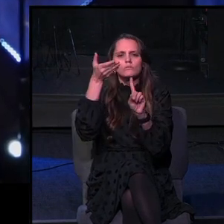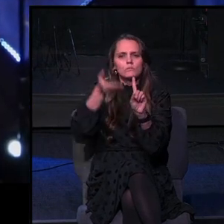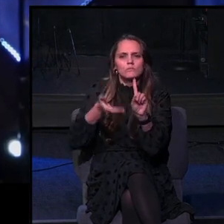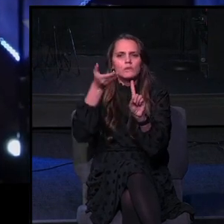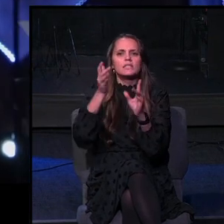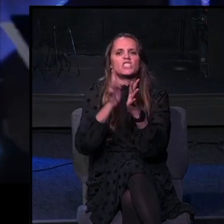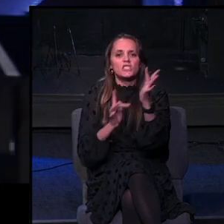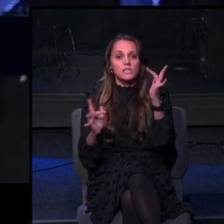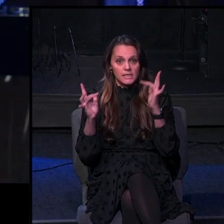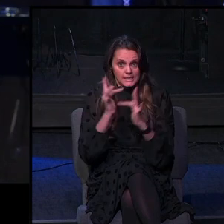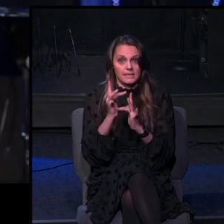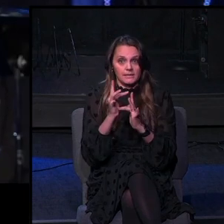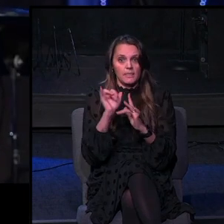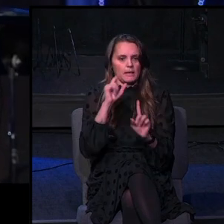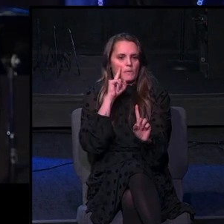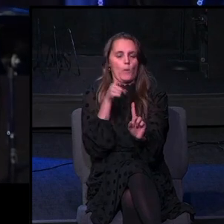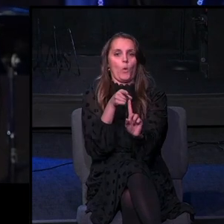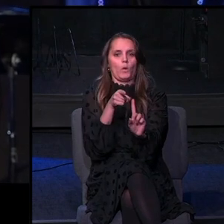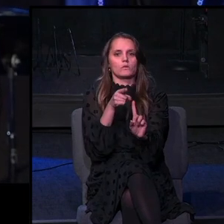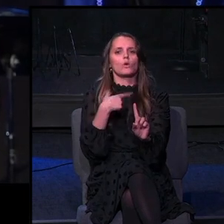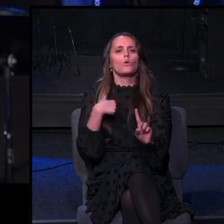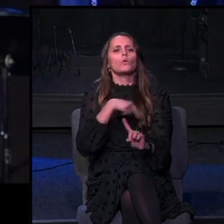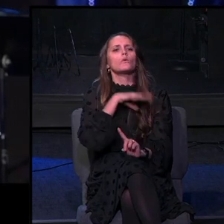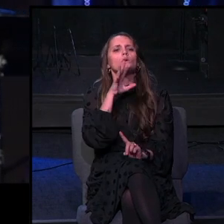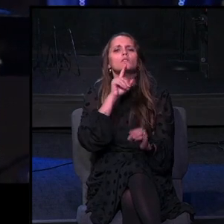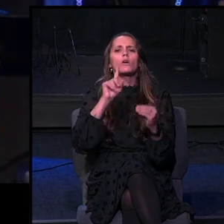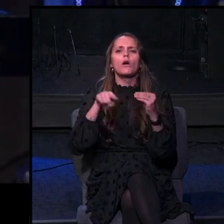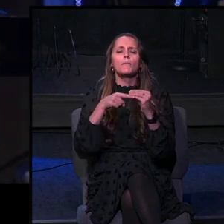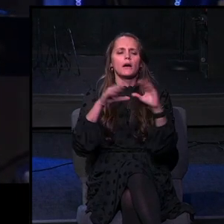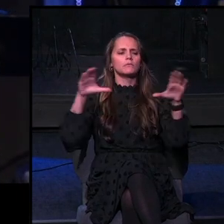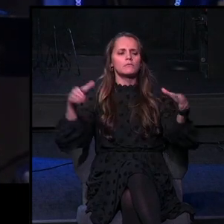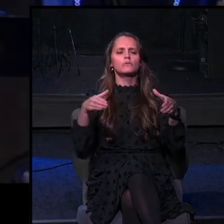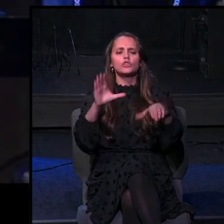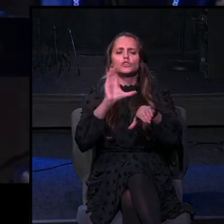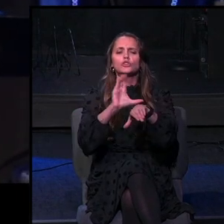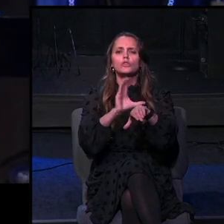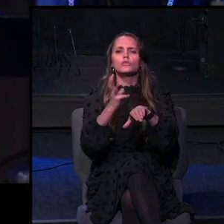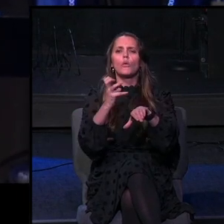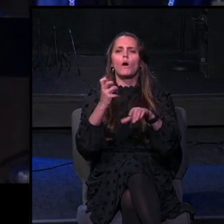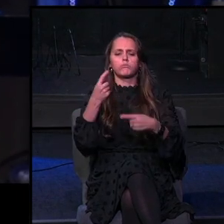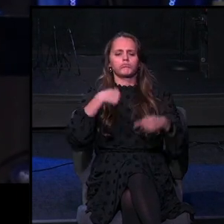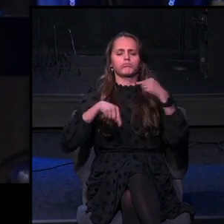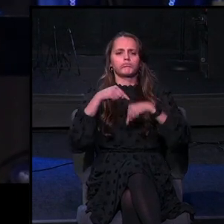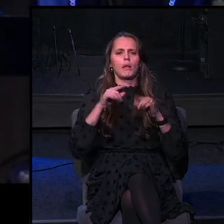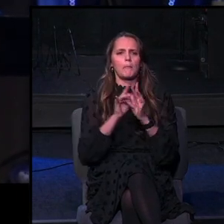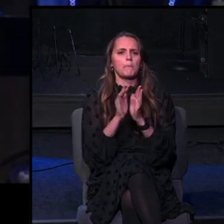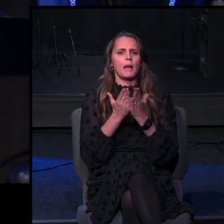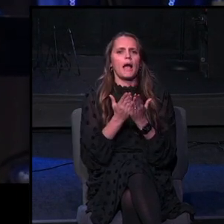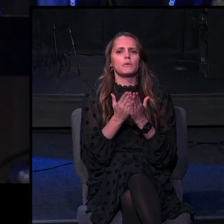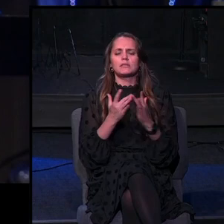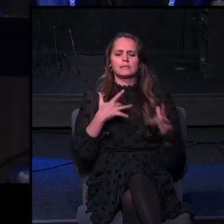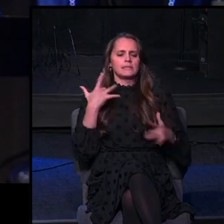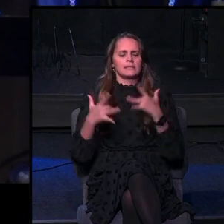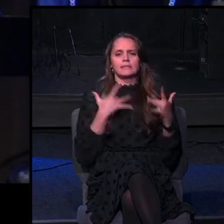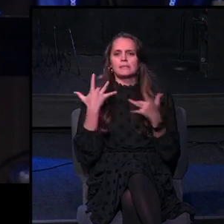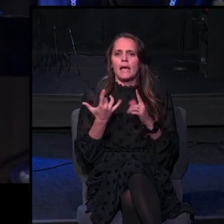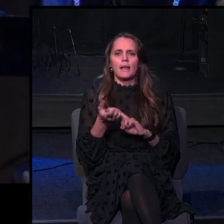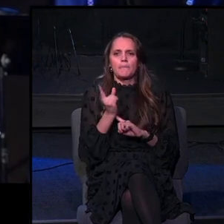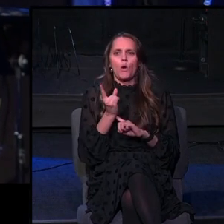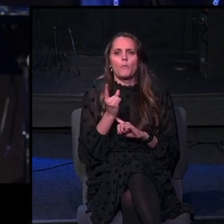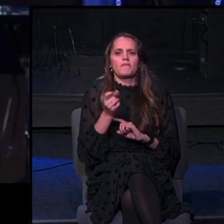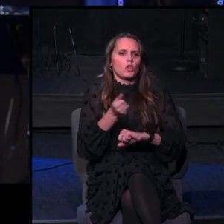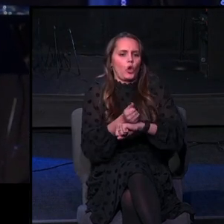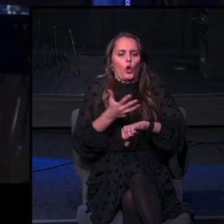that we're talking about. So as we talk about the church, I want to take you to one of the most exciting moments in the Bible of the early church. I mean, I wish, if there was a